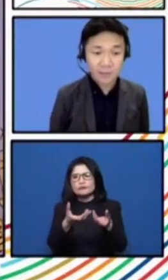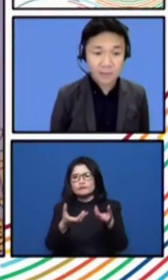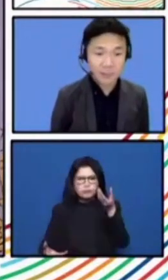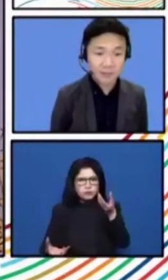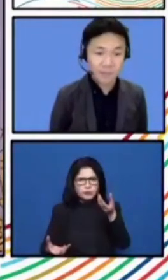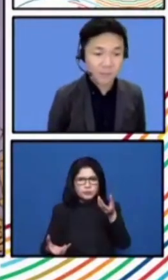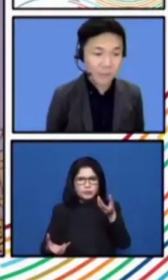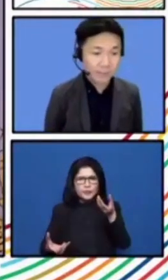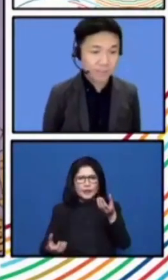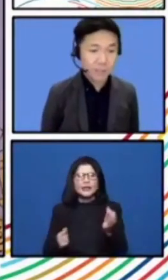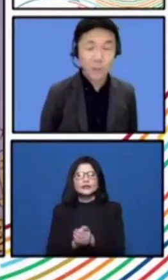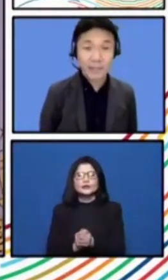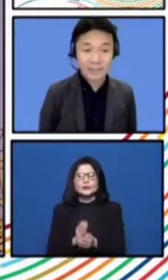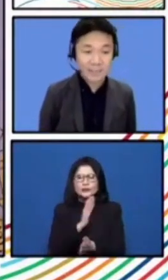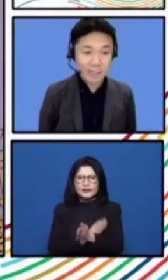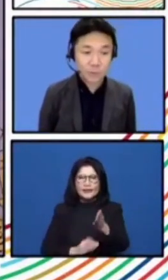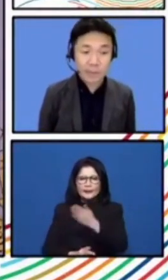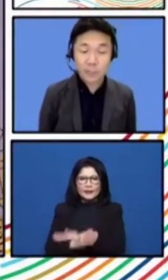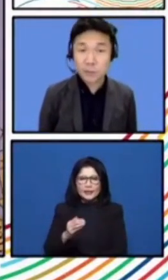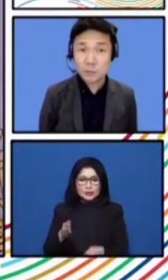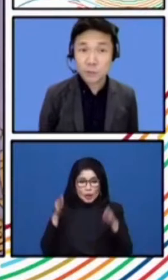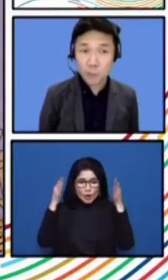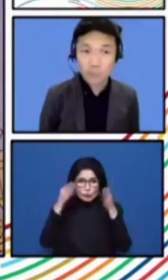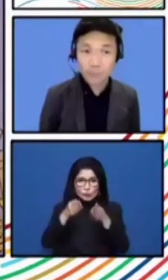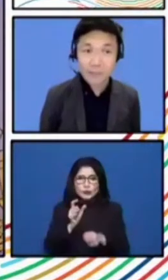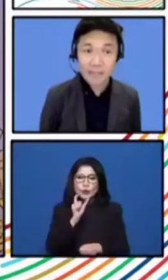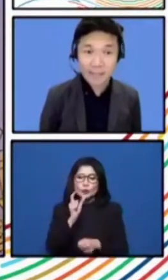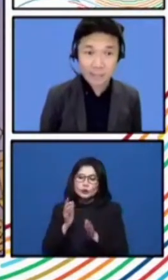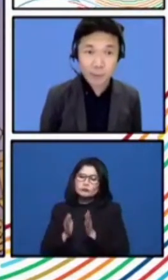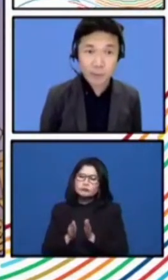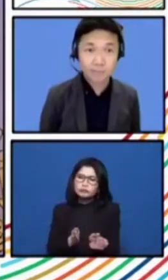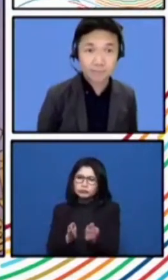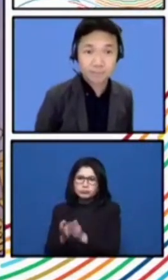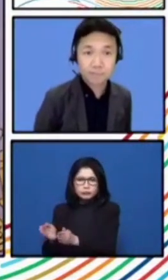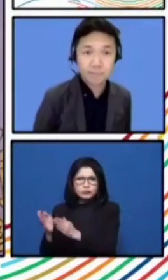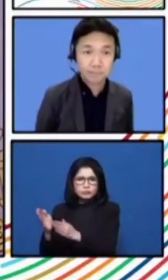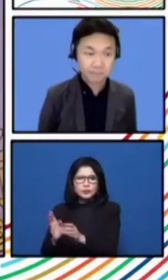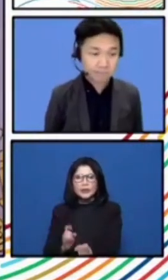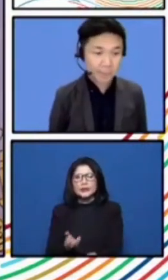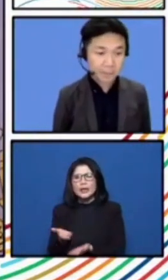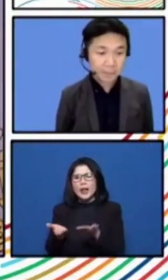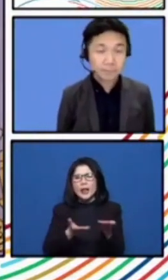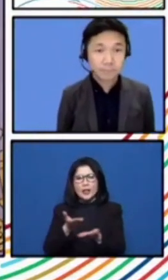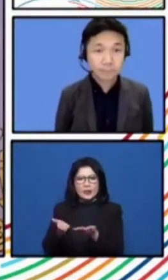services for them to access education shops Etc